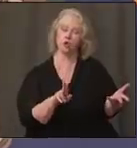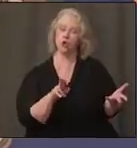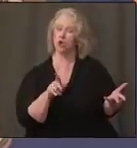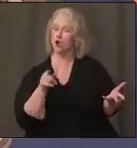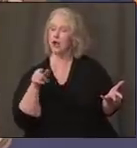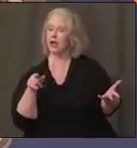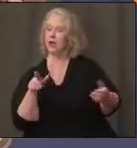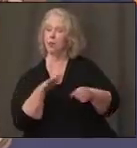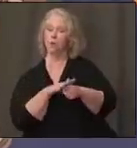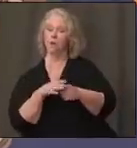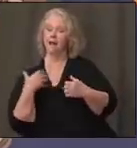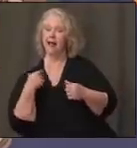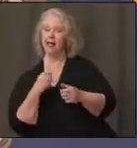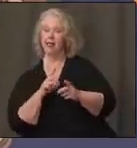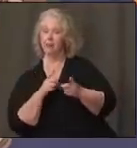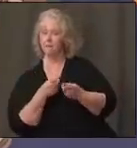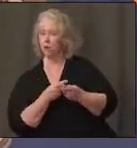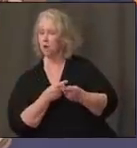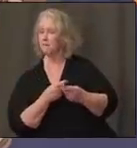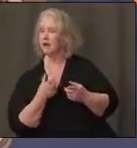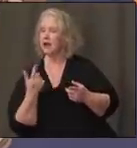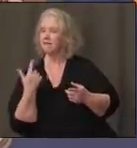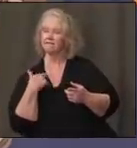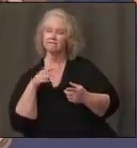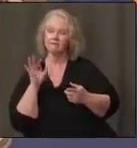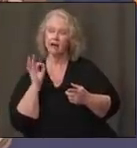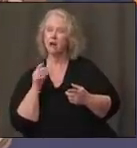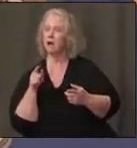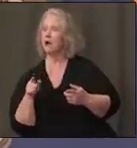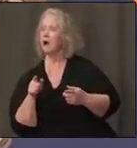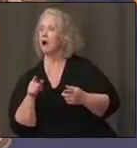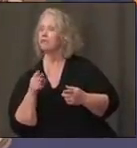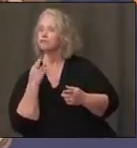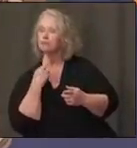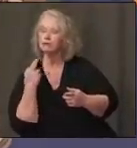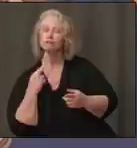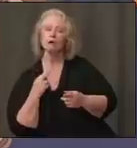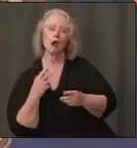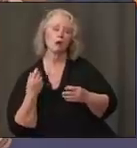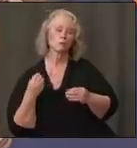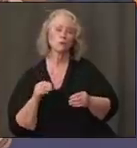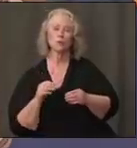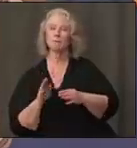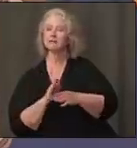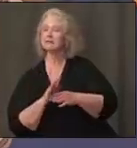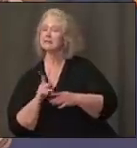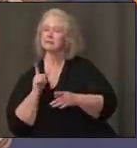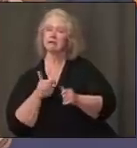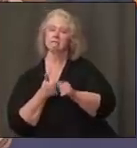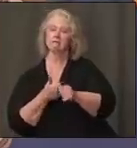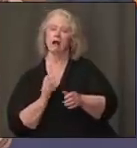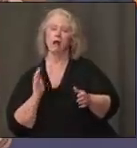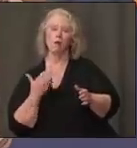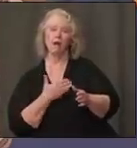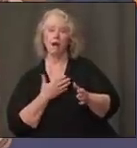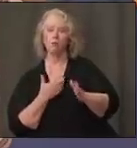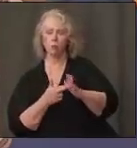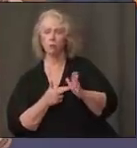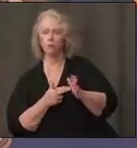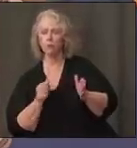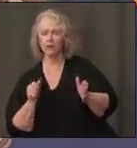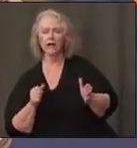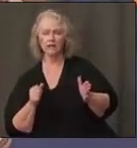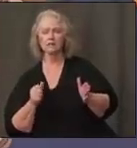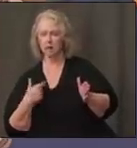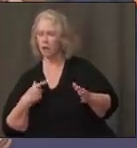health department and there was some evidence that a store or a restaurant were not really taking our protocols very seriously, you bet I'd get the